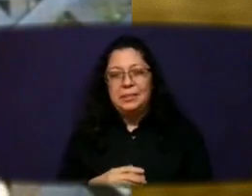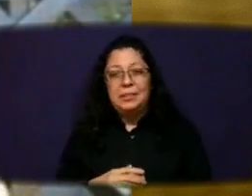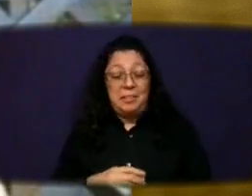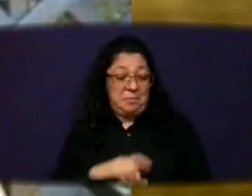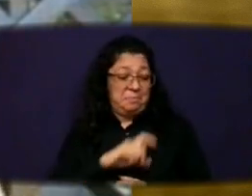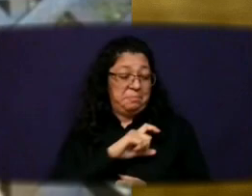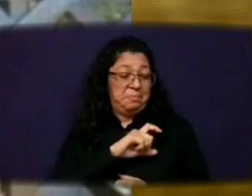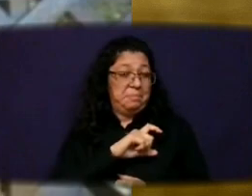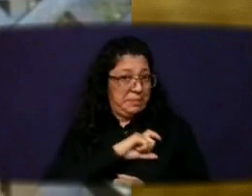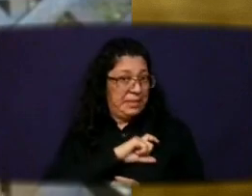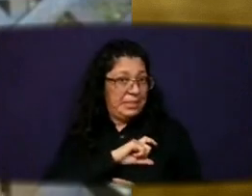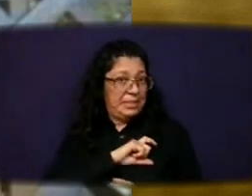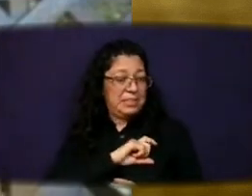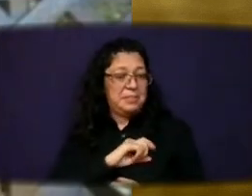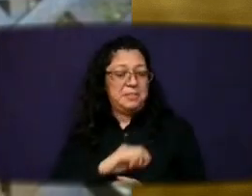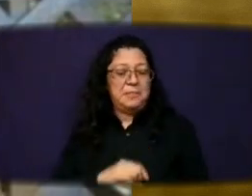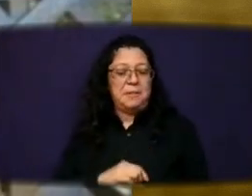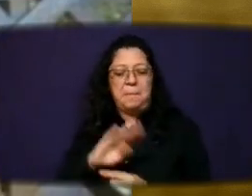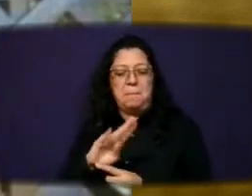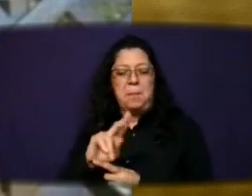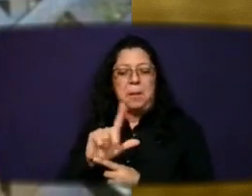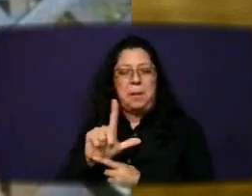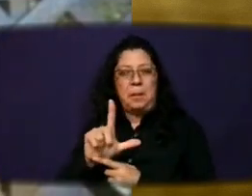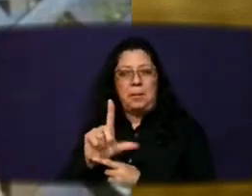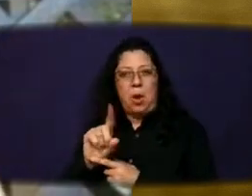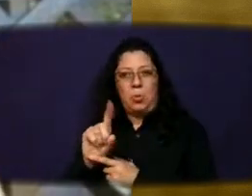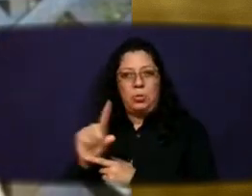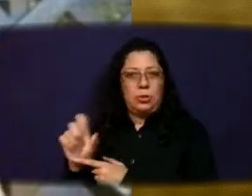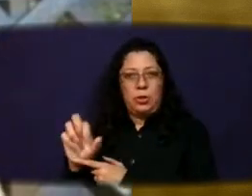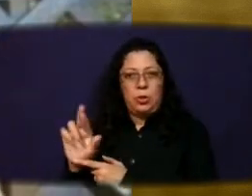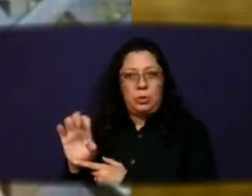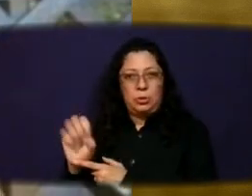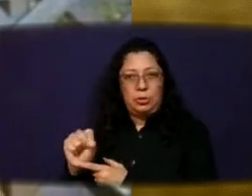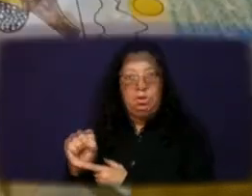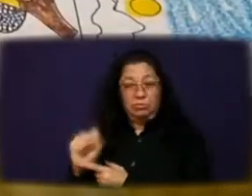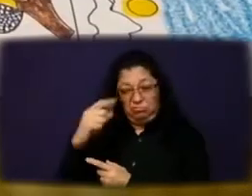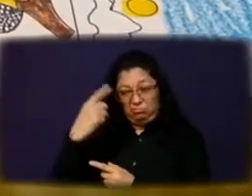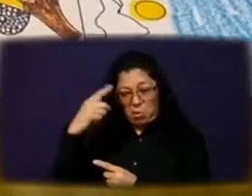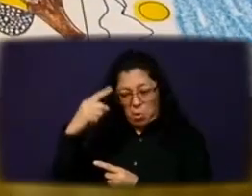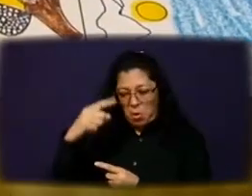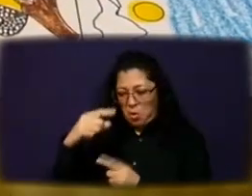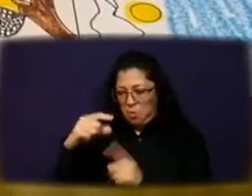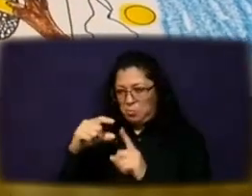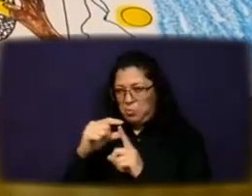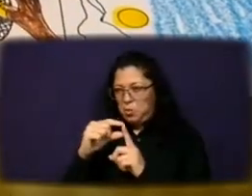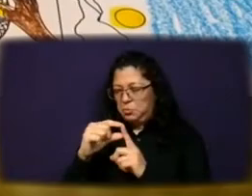police, for bulldozers, the word for helicopters.